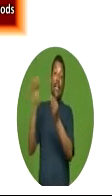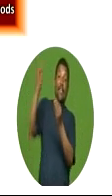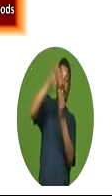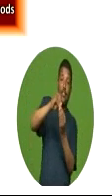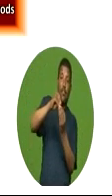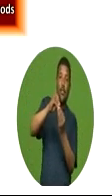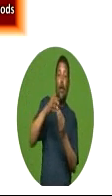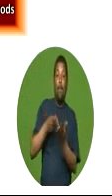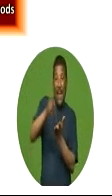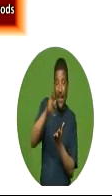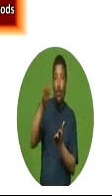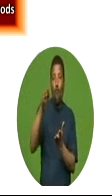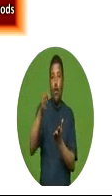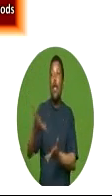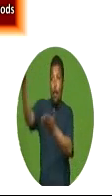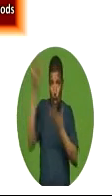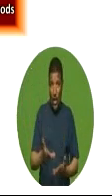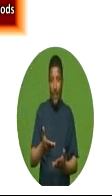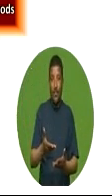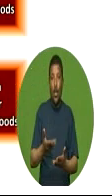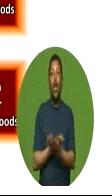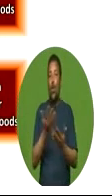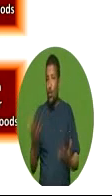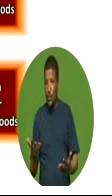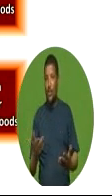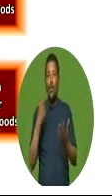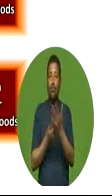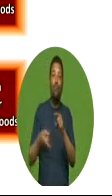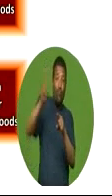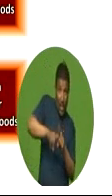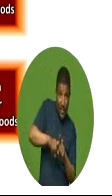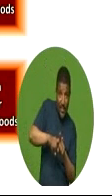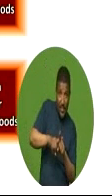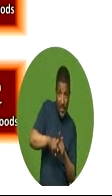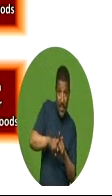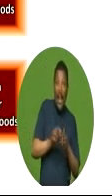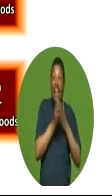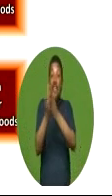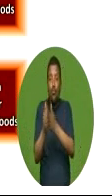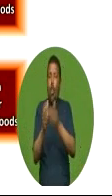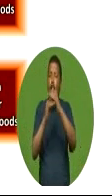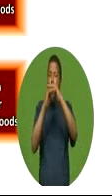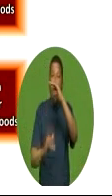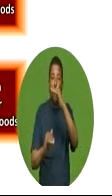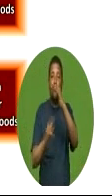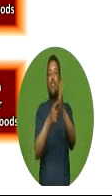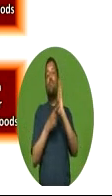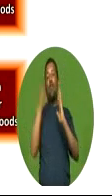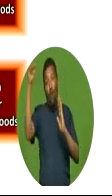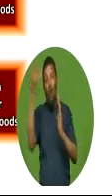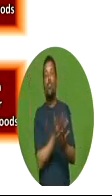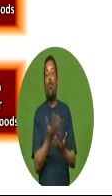the price of the imported goods, which in turn leads to a lower demand for the goods.